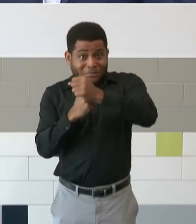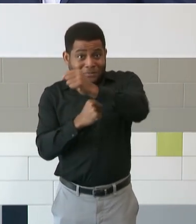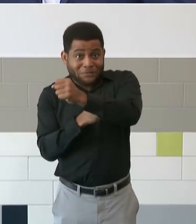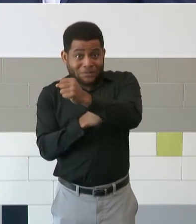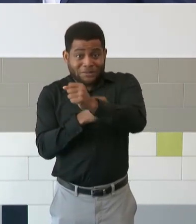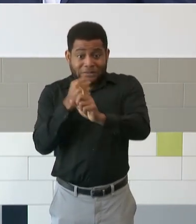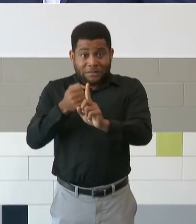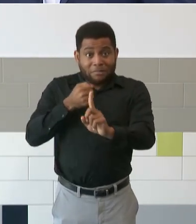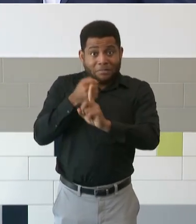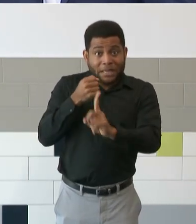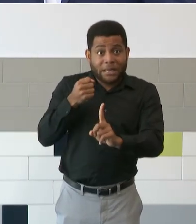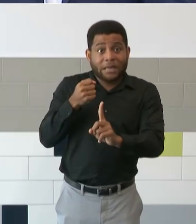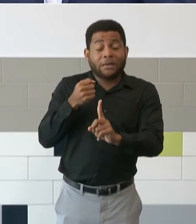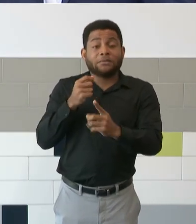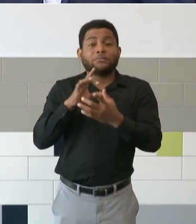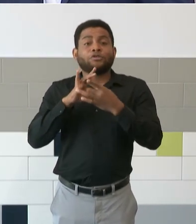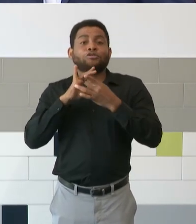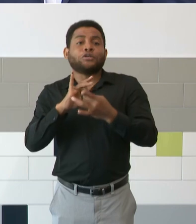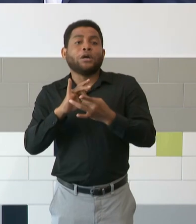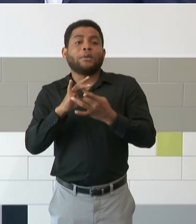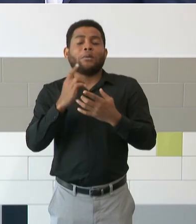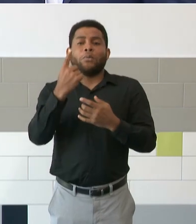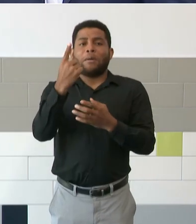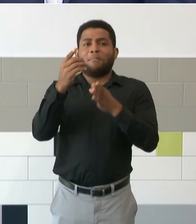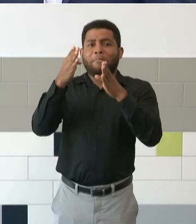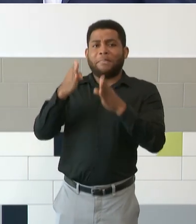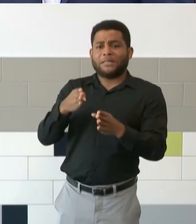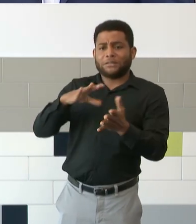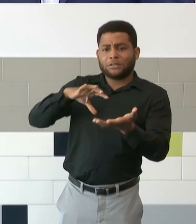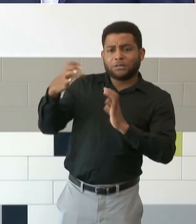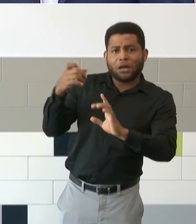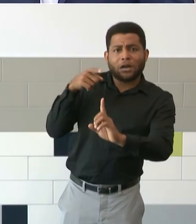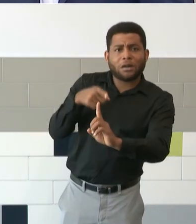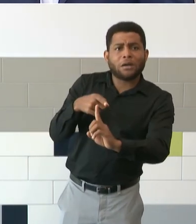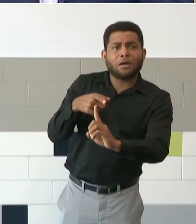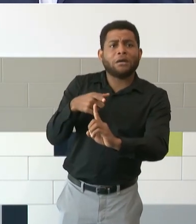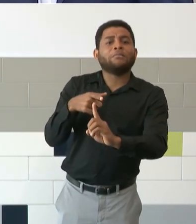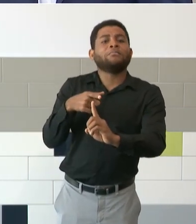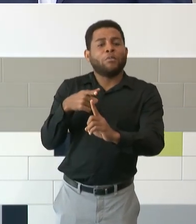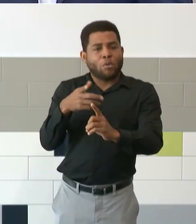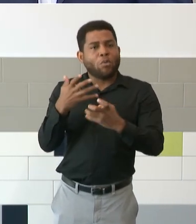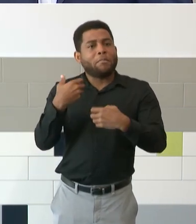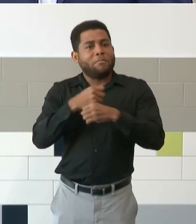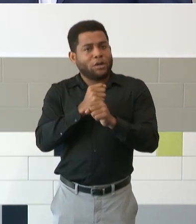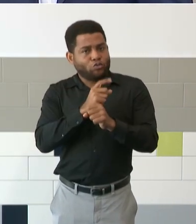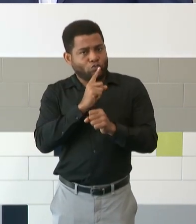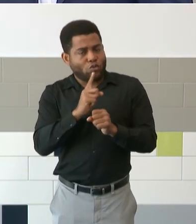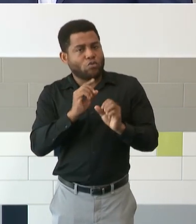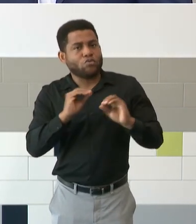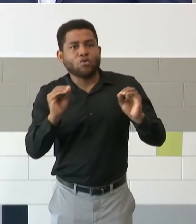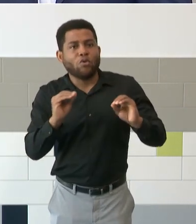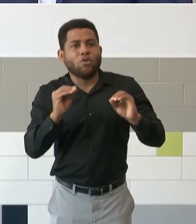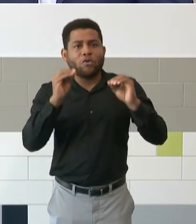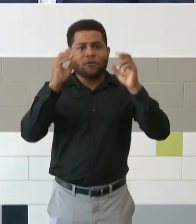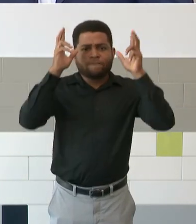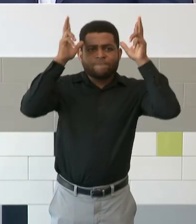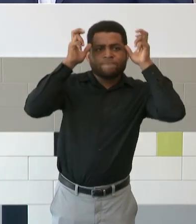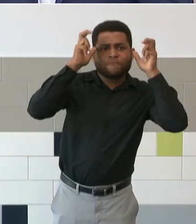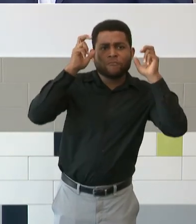tied to the actions of one person, I want to make sure that there was no nefarious activity. So what I described to